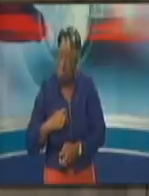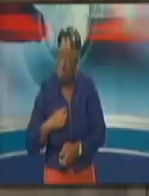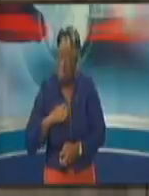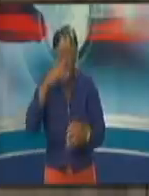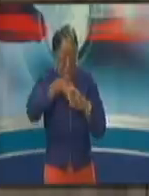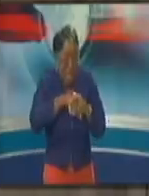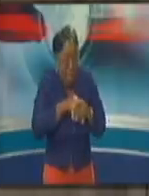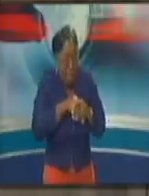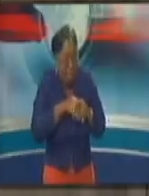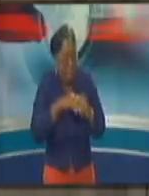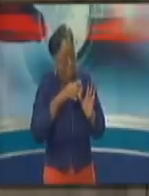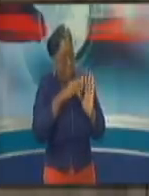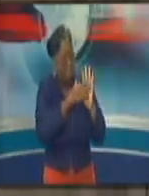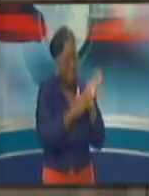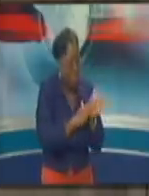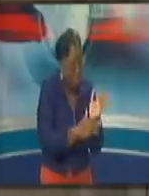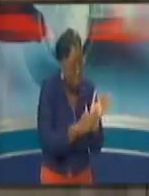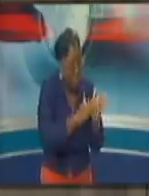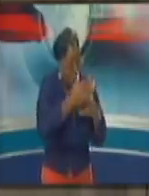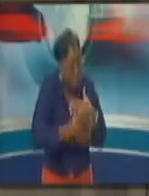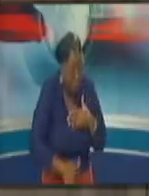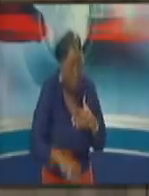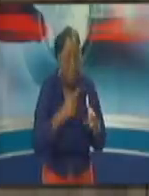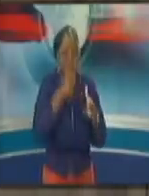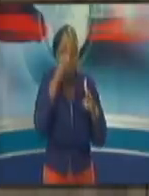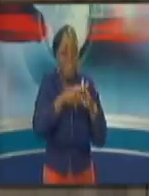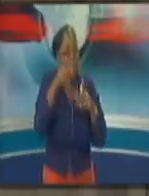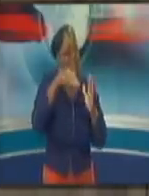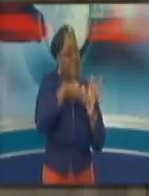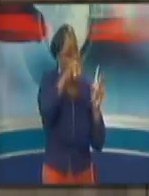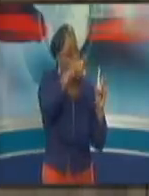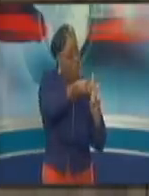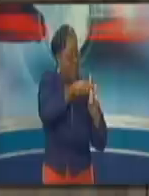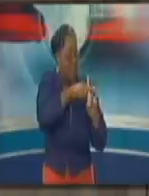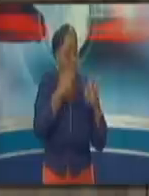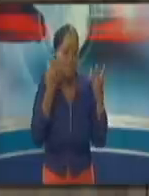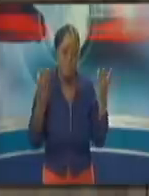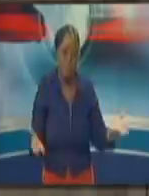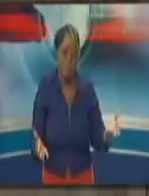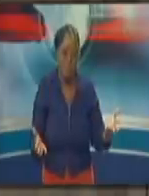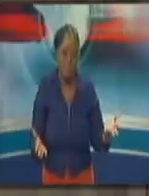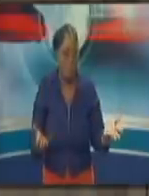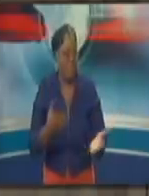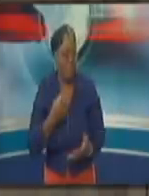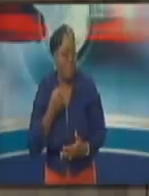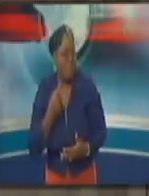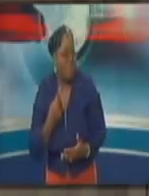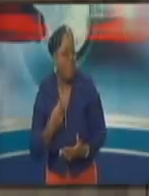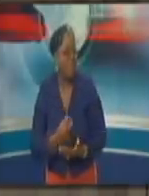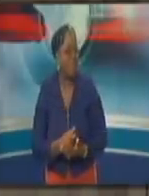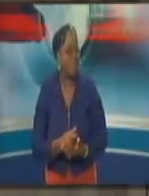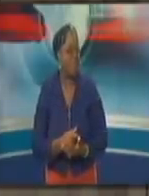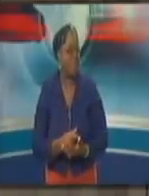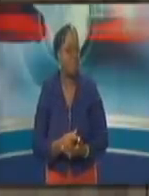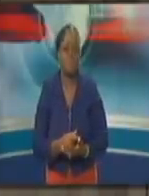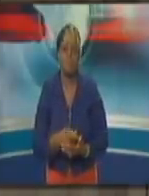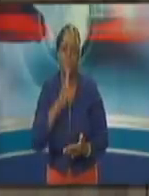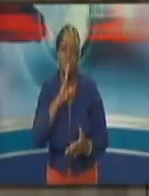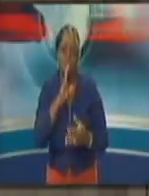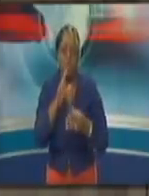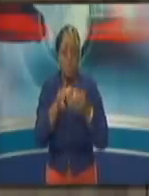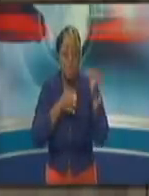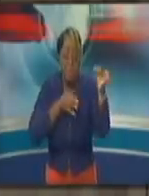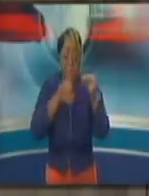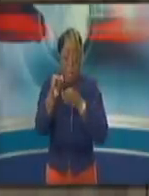virus. However, it is a phenomenon that we have noted, and research is going on throughout the world to try to describe it better and to see what